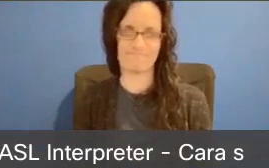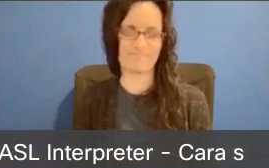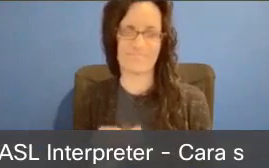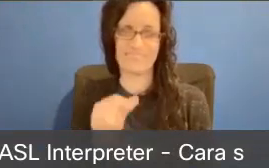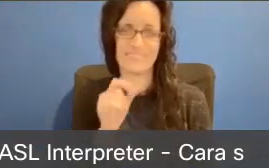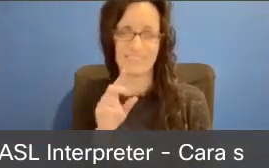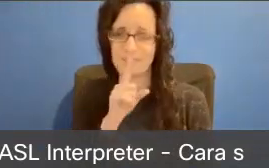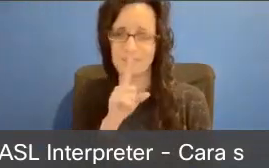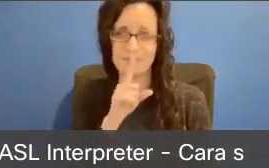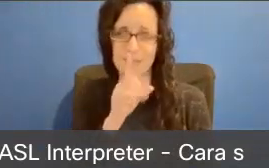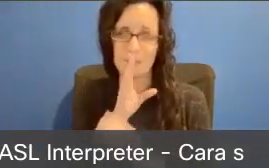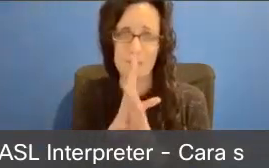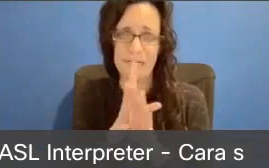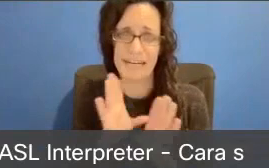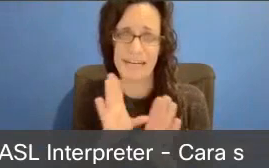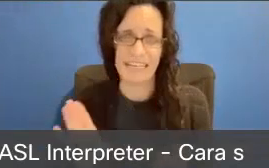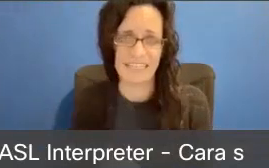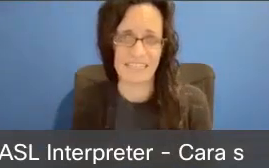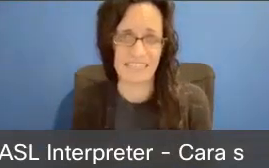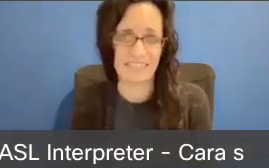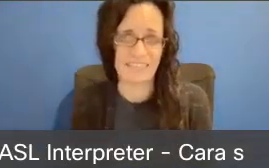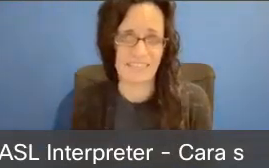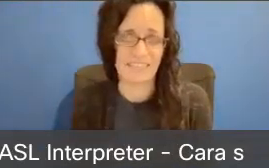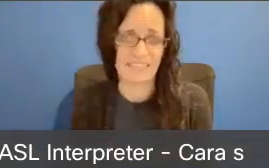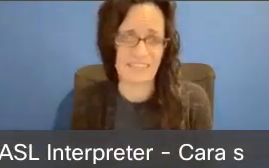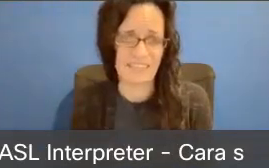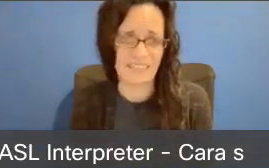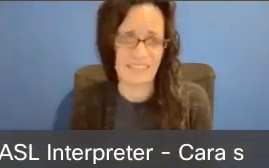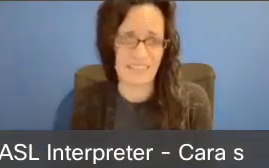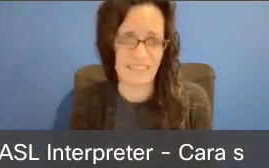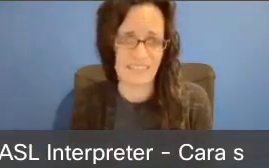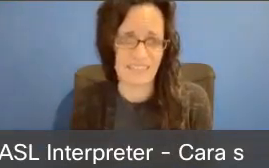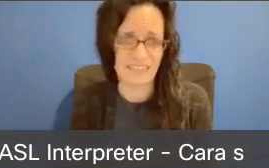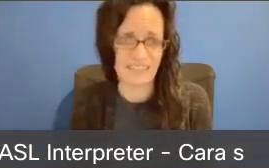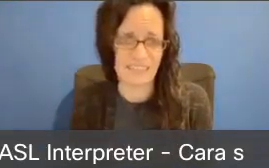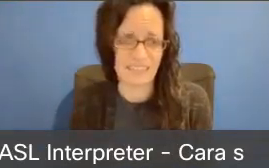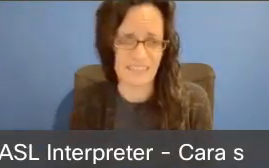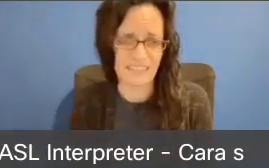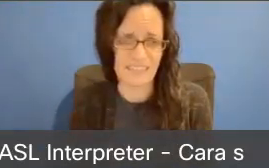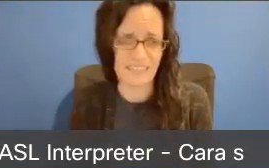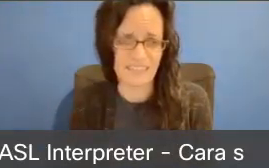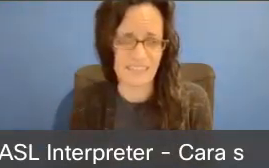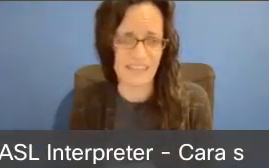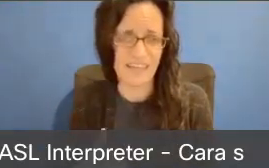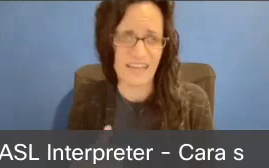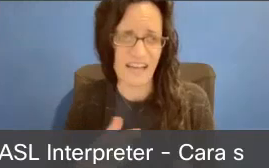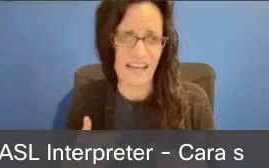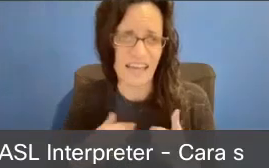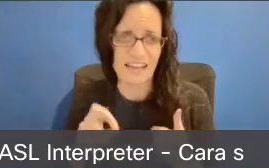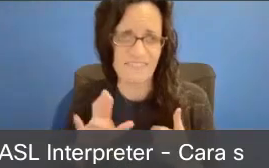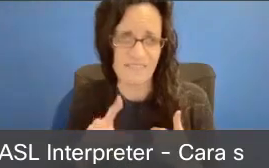down, and I had this very real, vivid memory still, but a very real moment of what it would feel